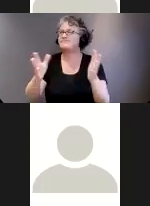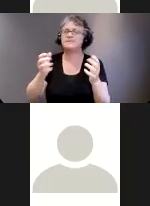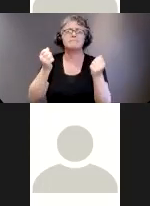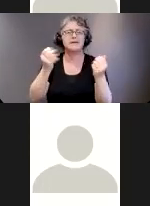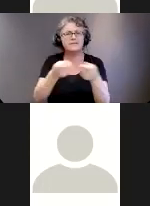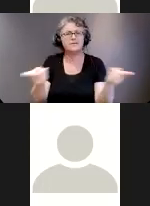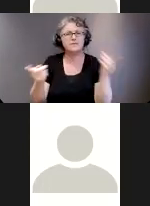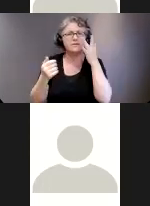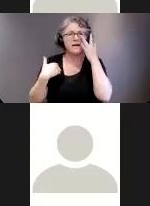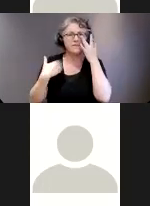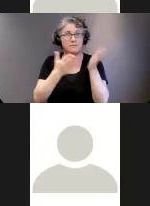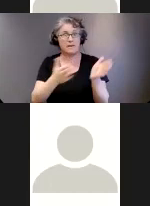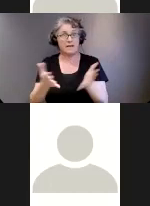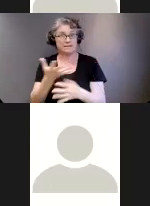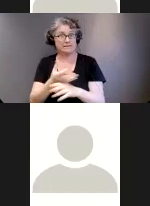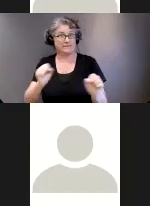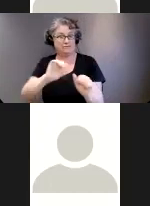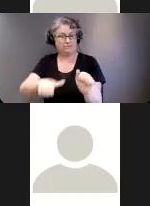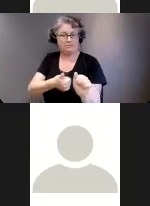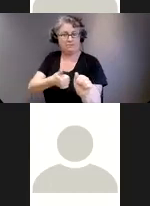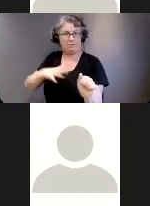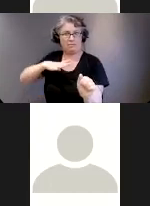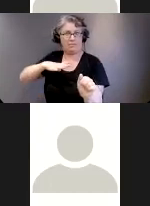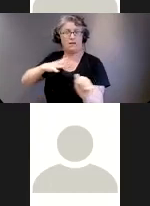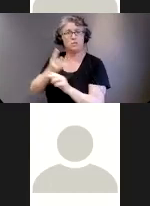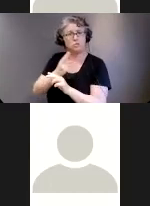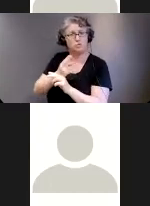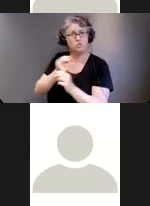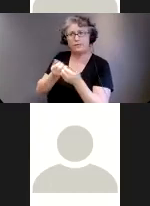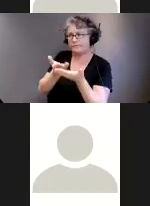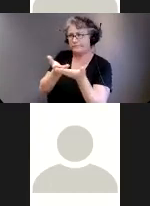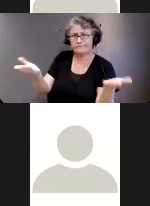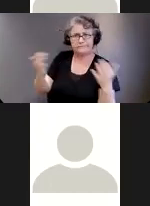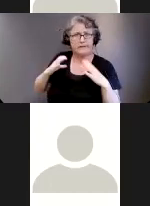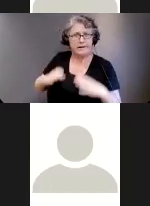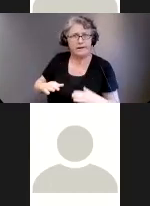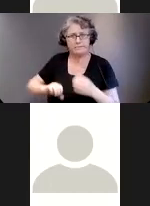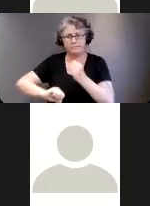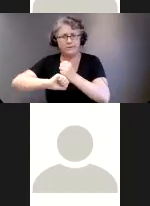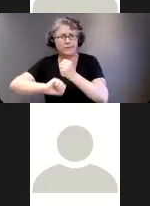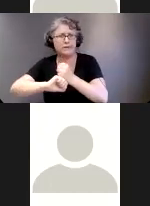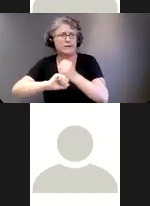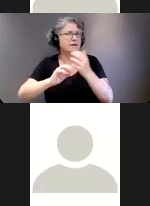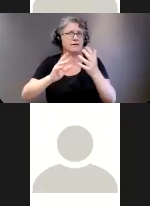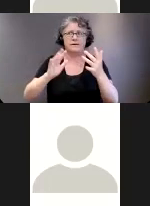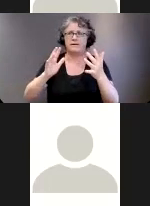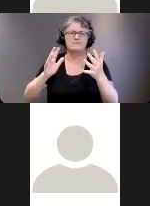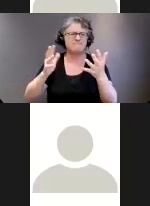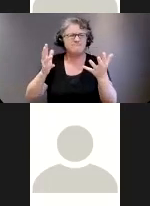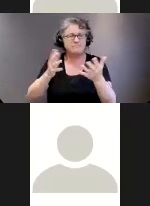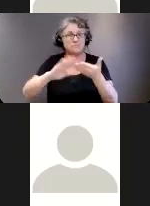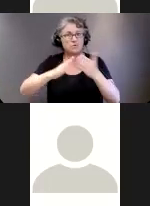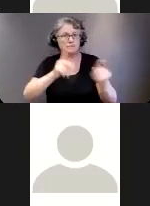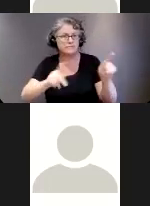have safety plans that you might use with clients or supports or someone in your